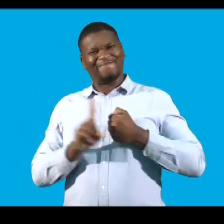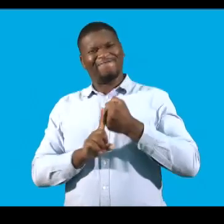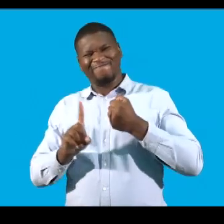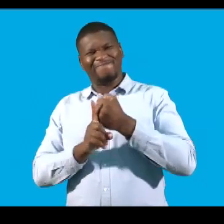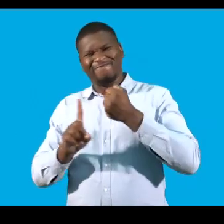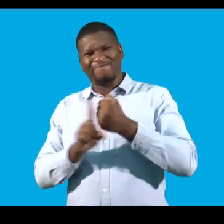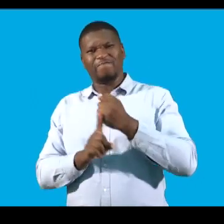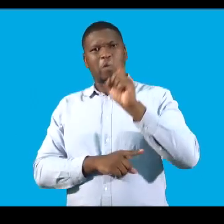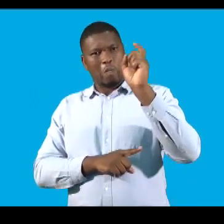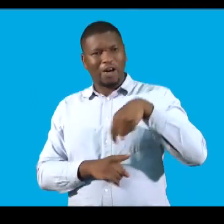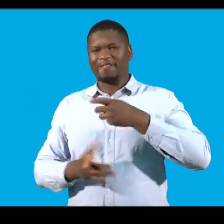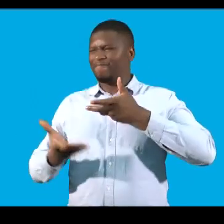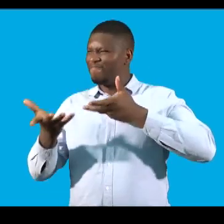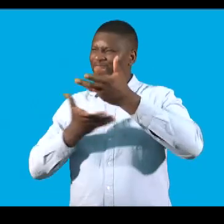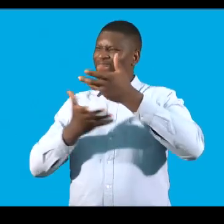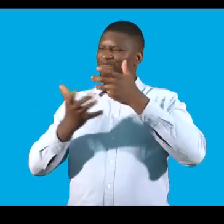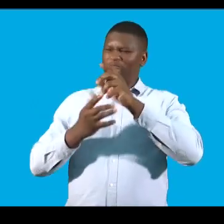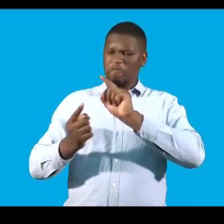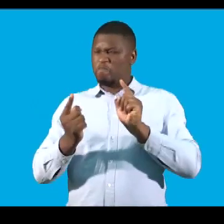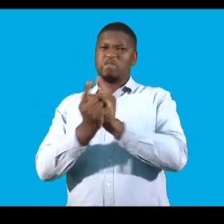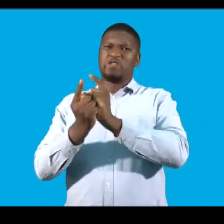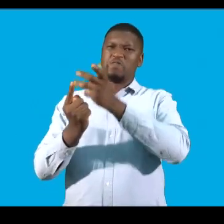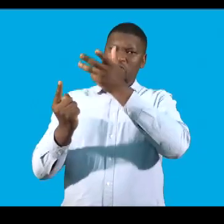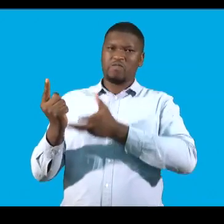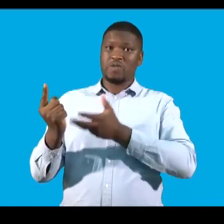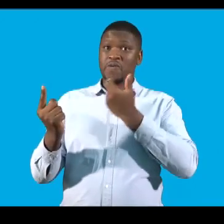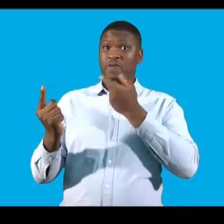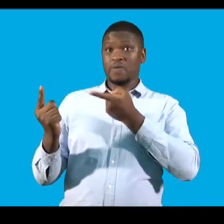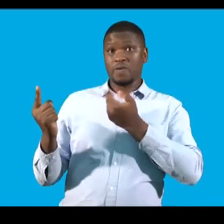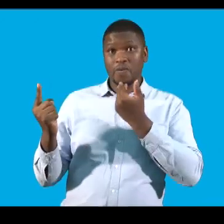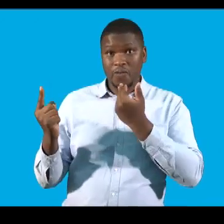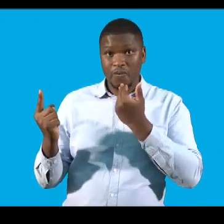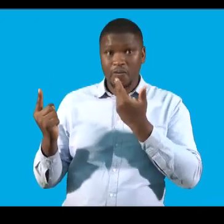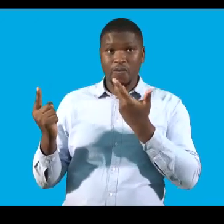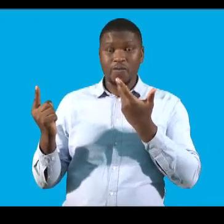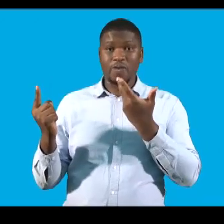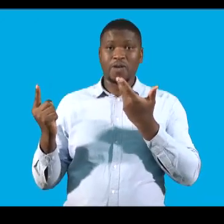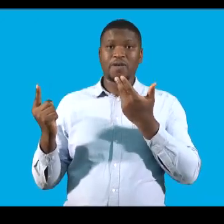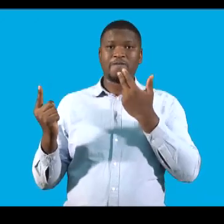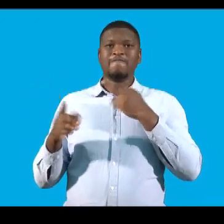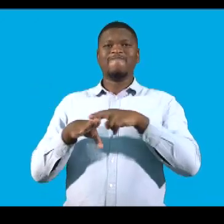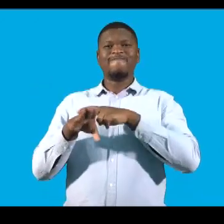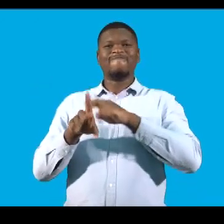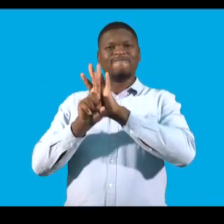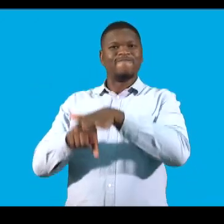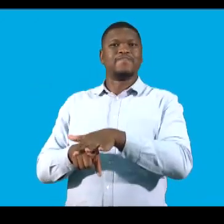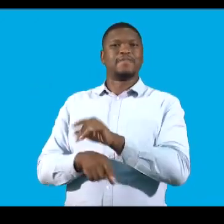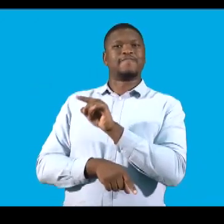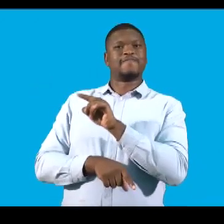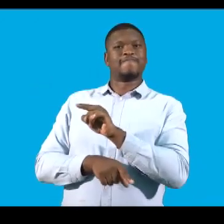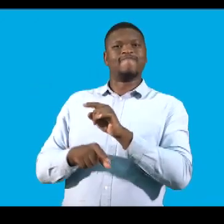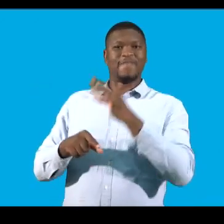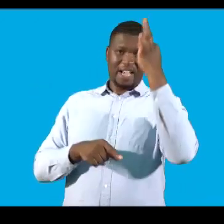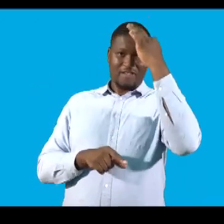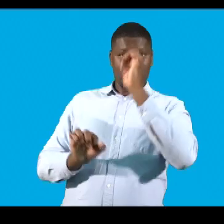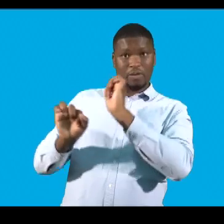other option but to engage with the enemy. And the enemy in this instance would obviously be the apartheid